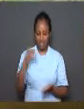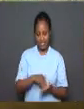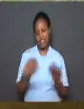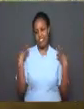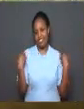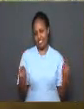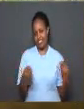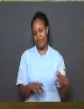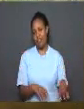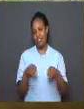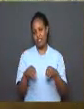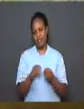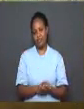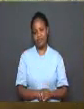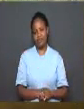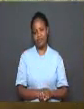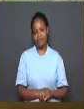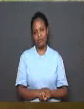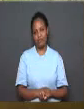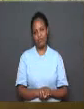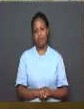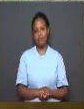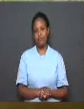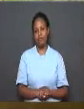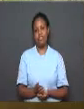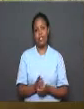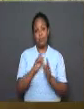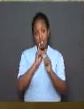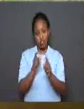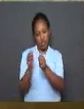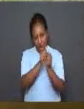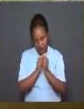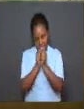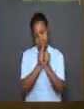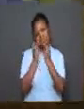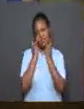Hello again, students. Let us review the answers together.